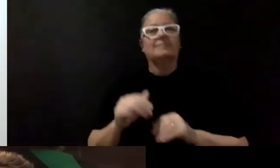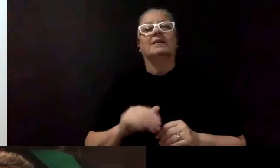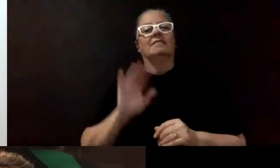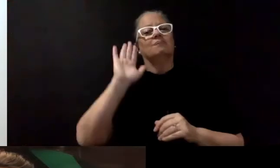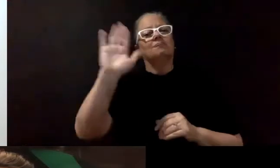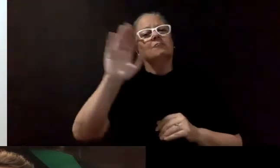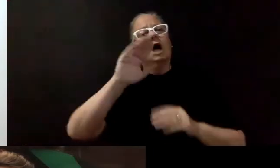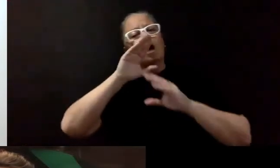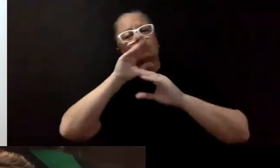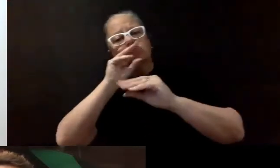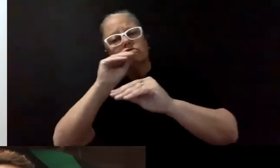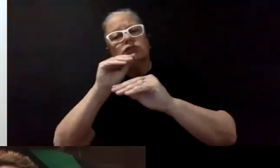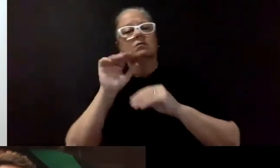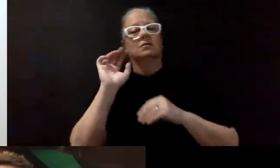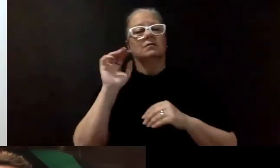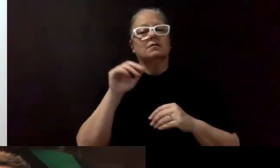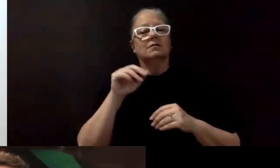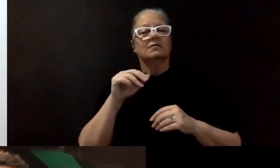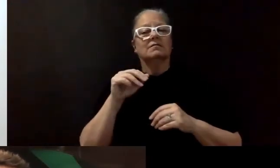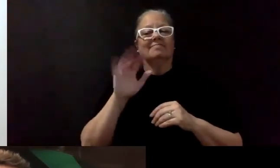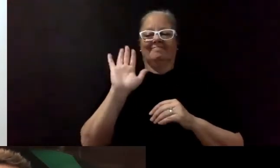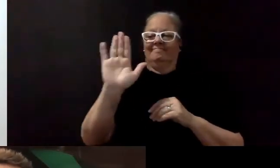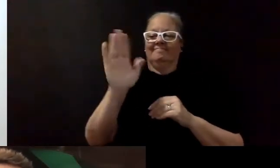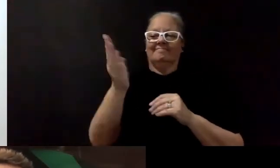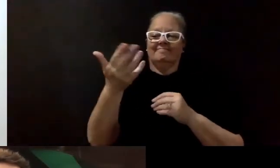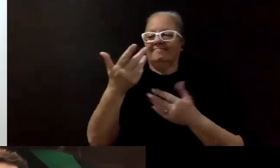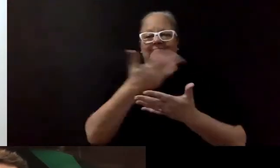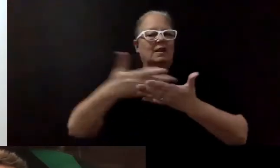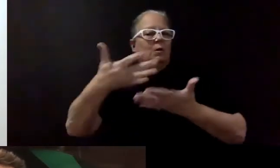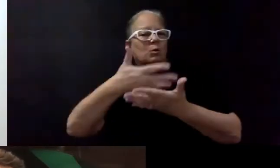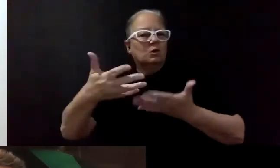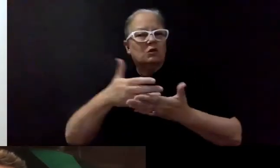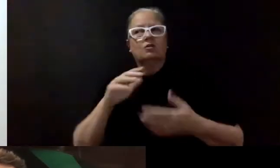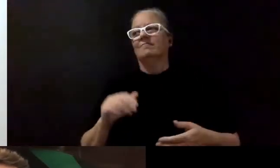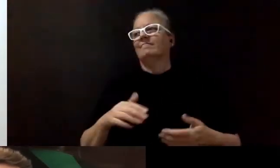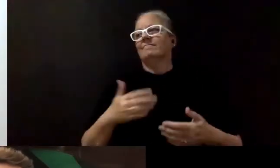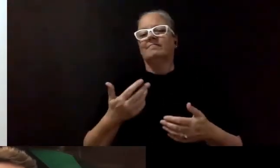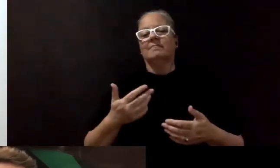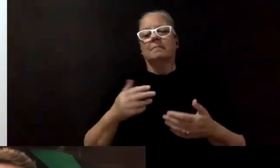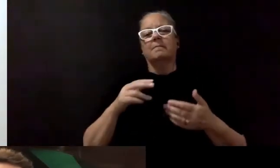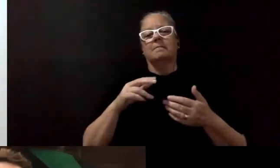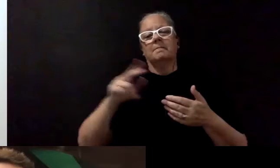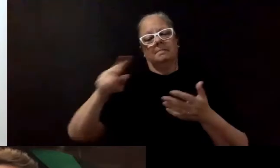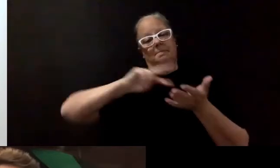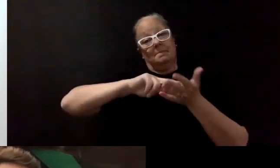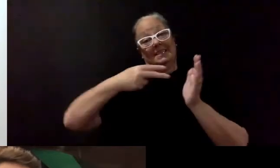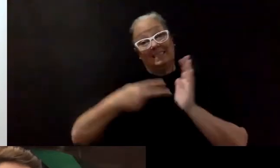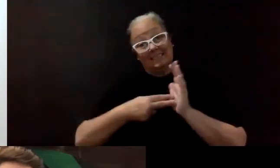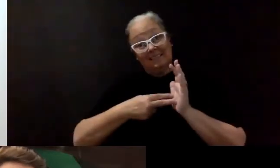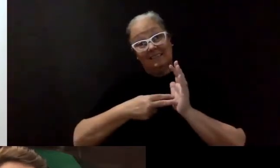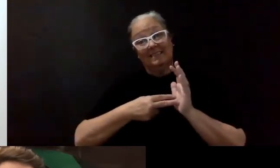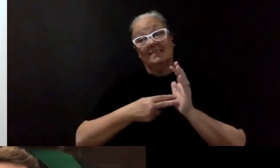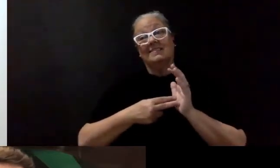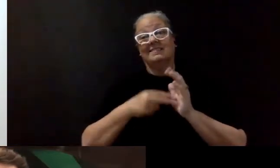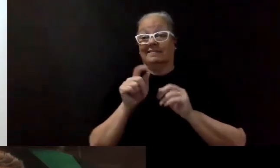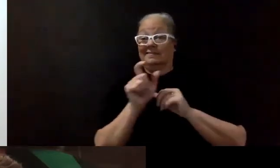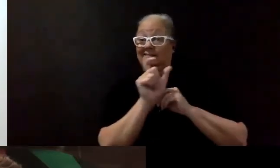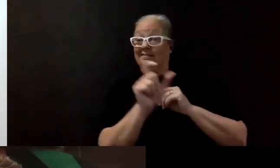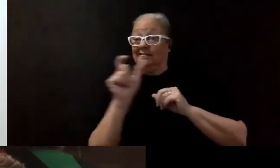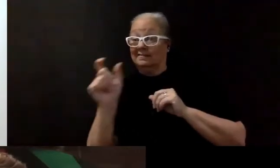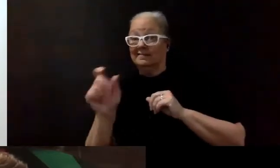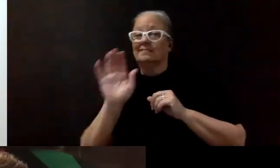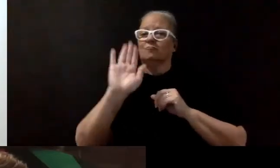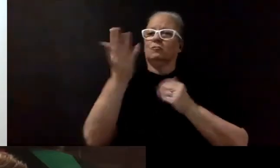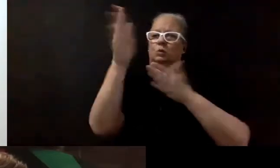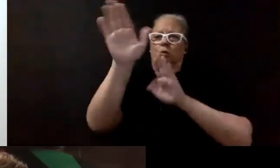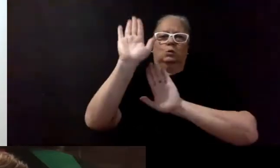their language, their translation for New Zealand, or the original New Zealand.